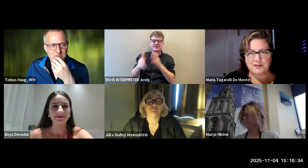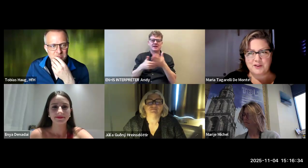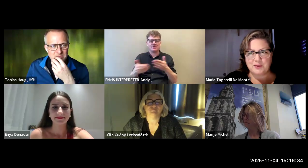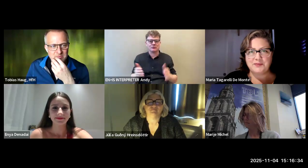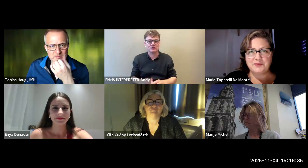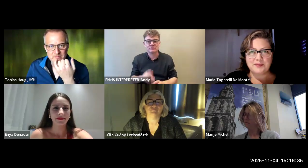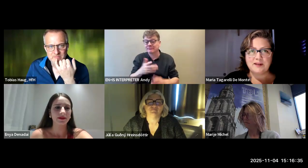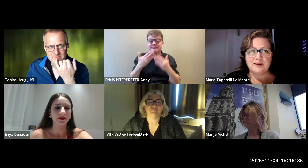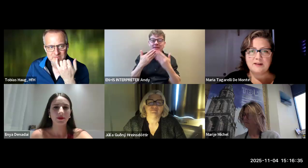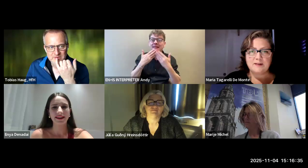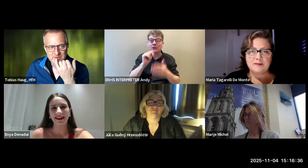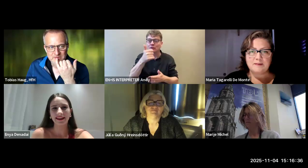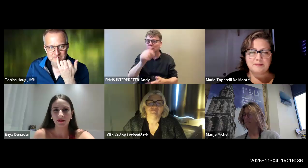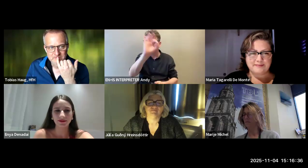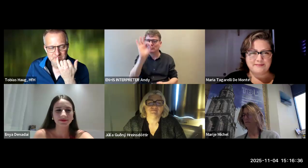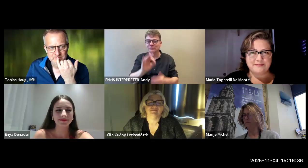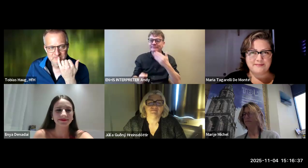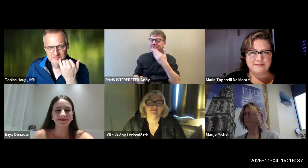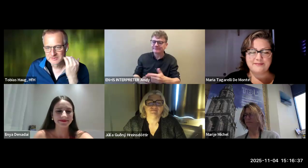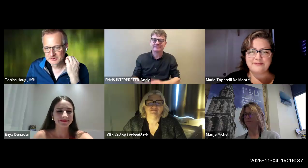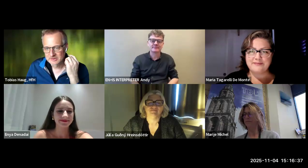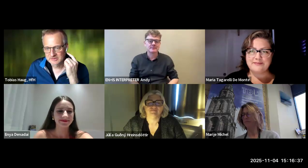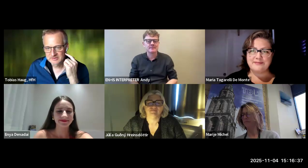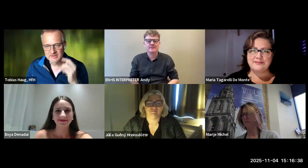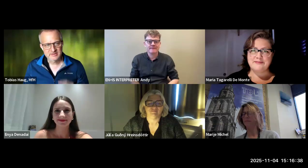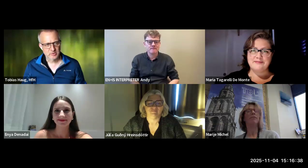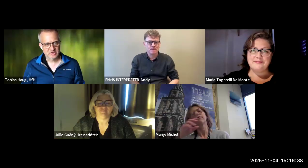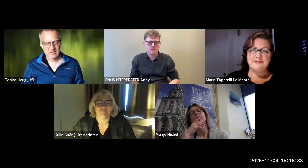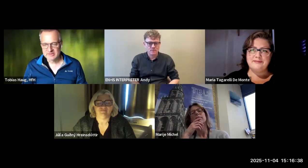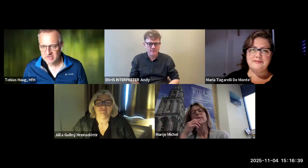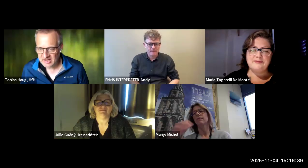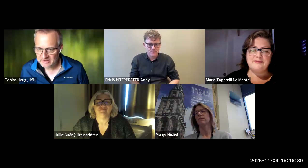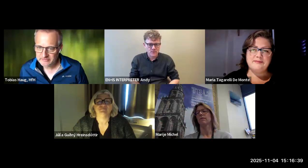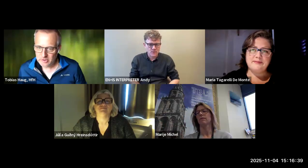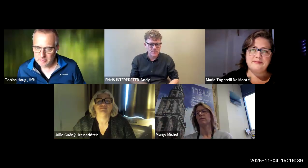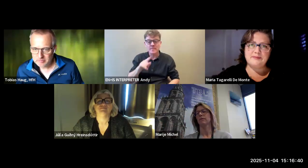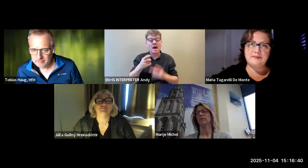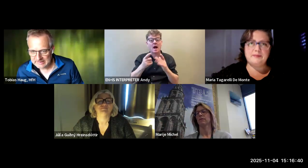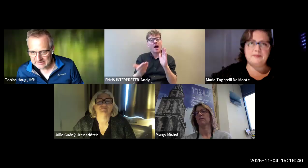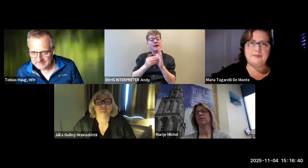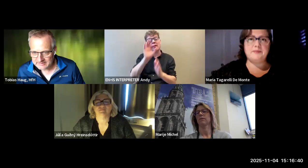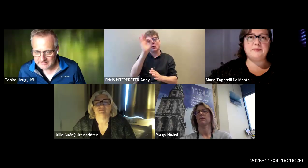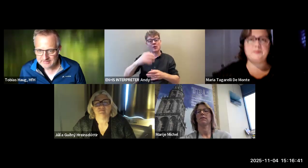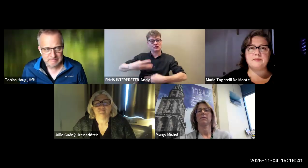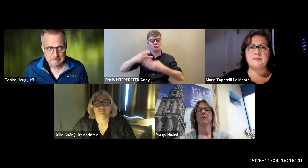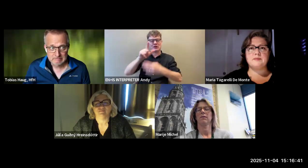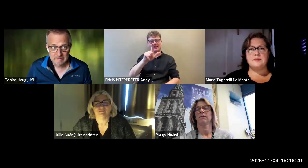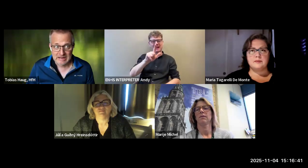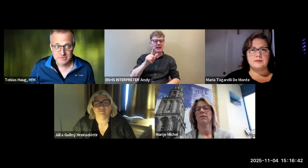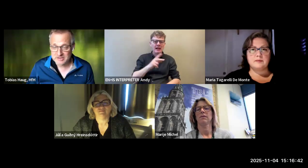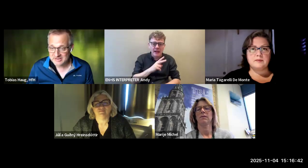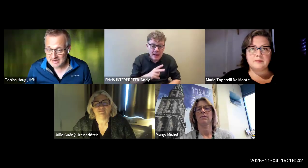you. Thank you for your question. Great, thank you. All right. There's a question in the chat from